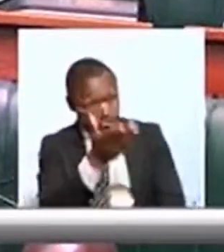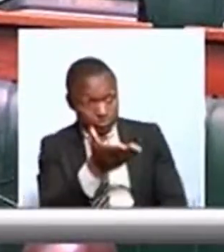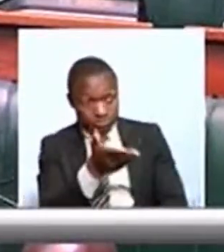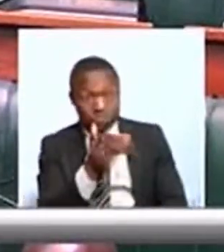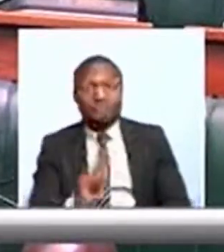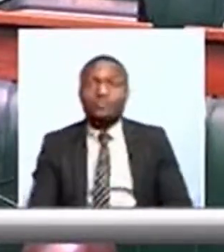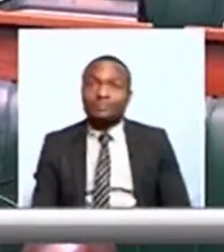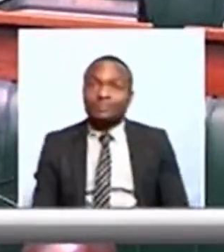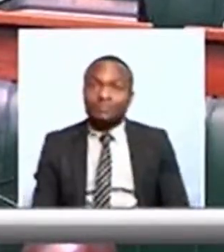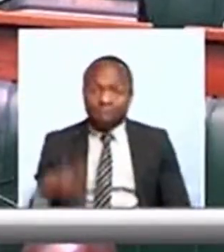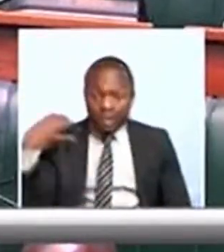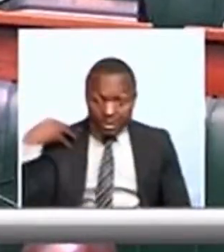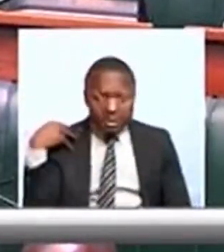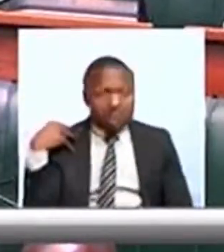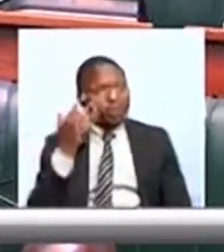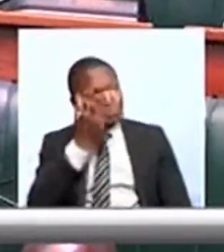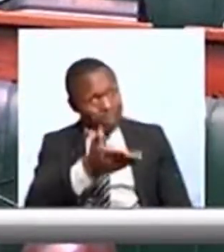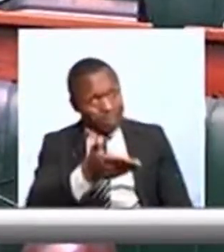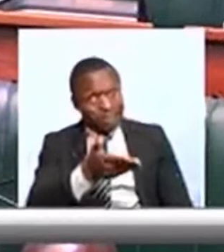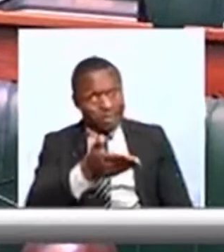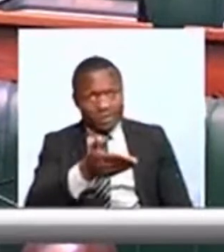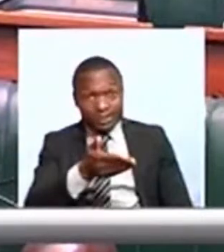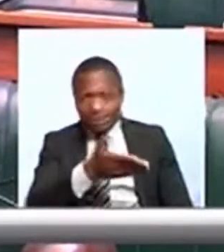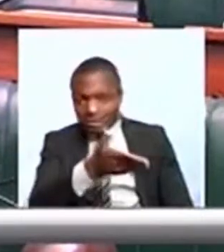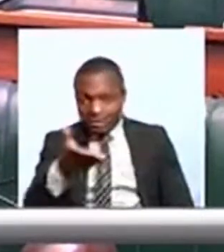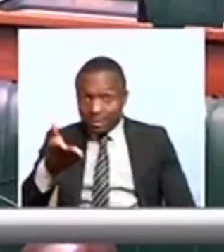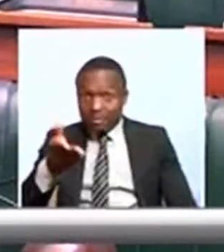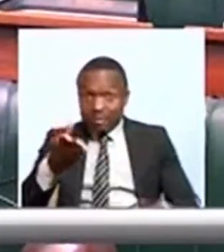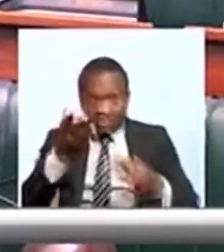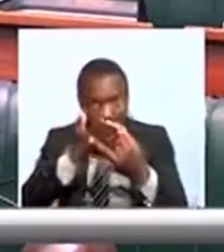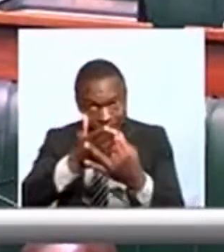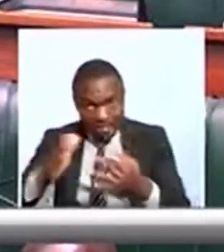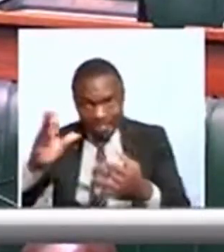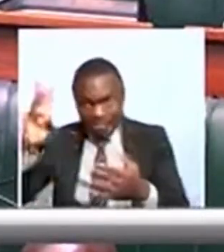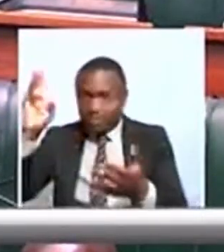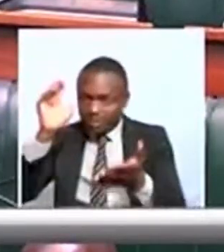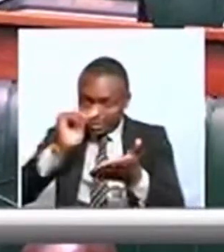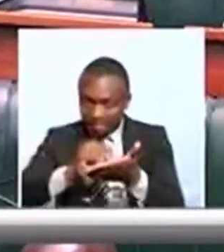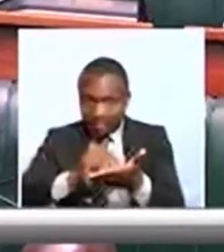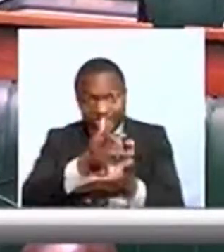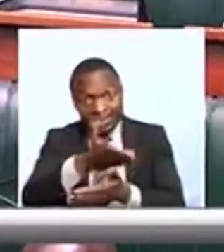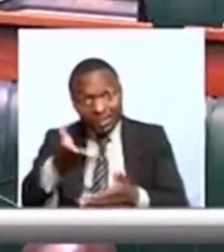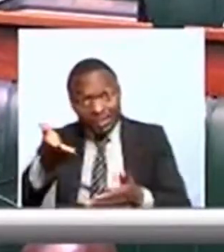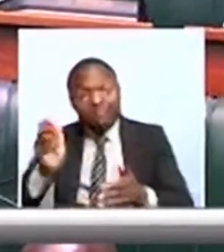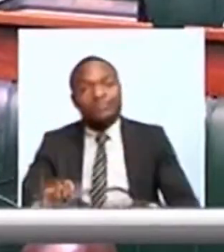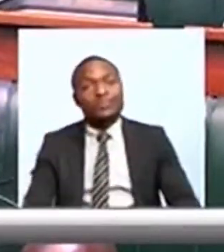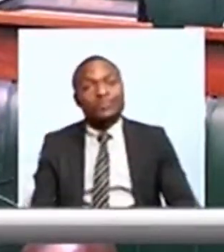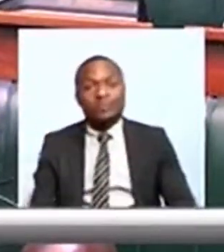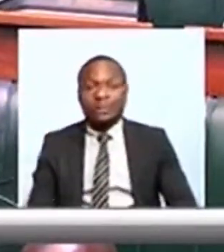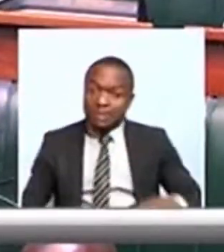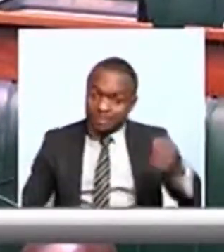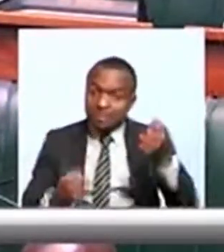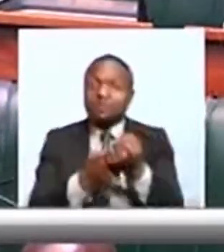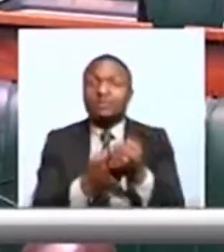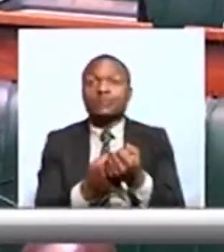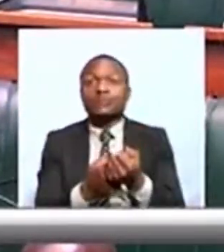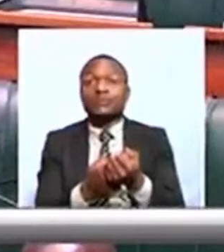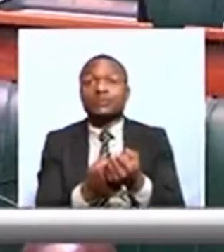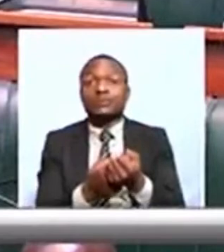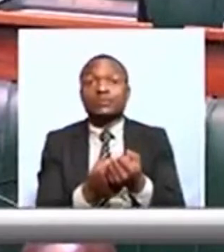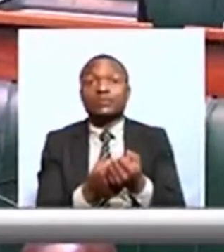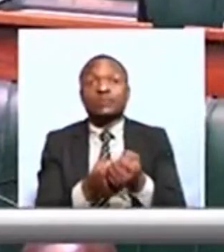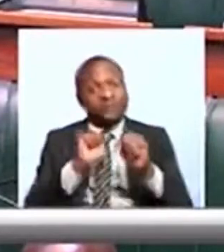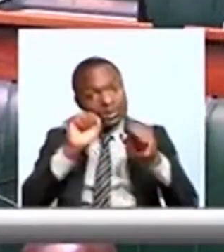Because just to remind you, even then when we degazetted 6,000, there was a buffer or a provision that we